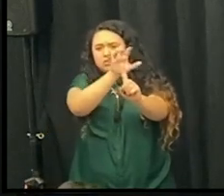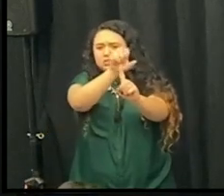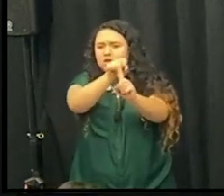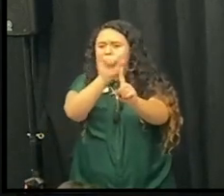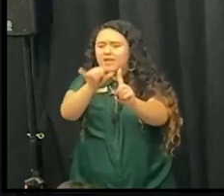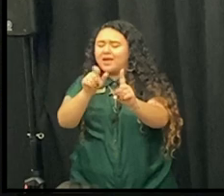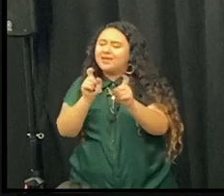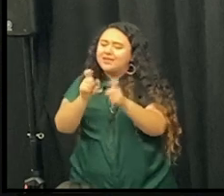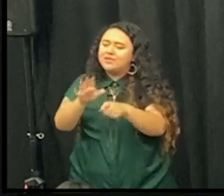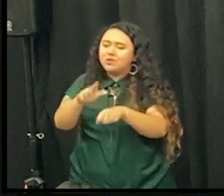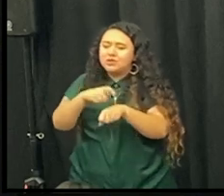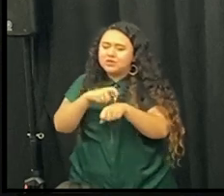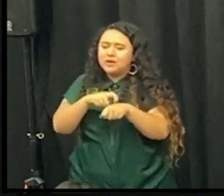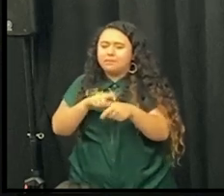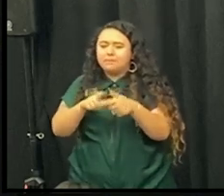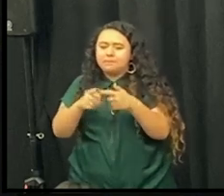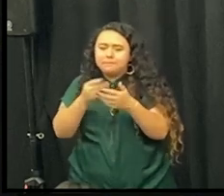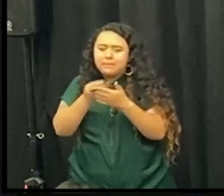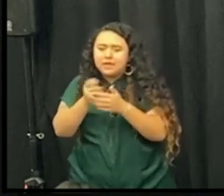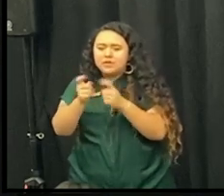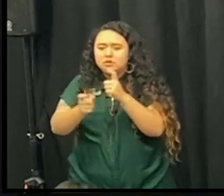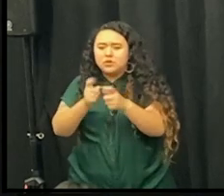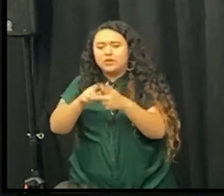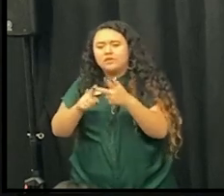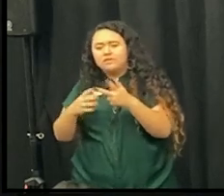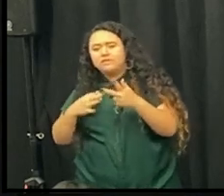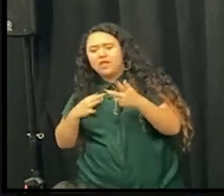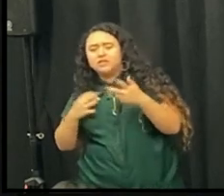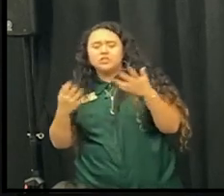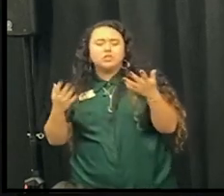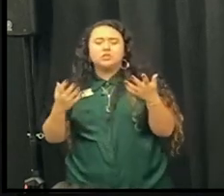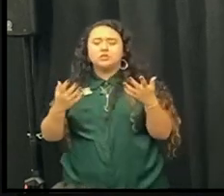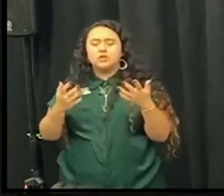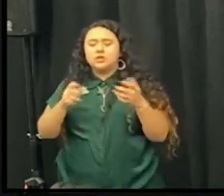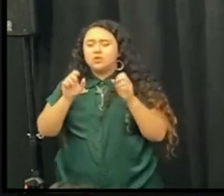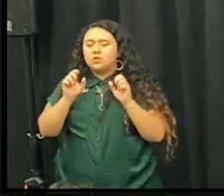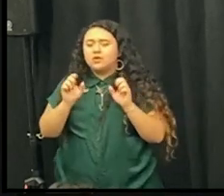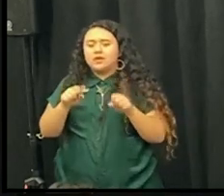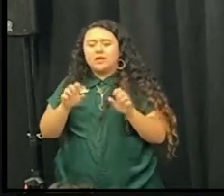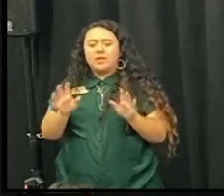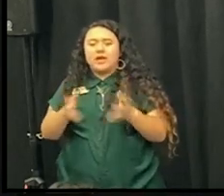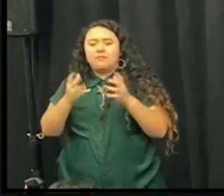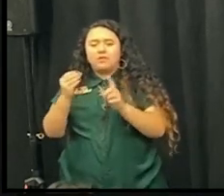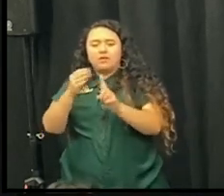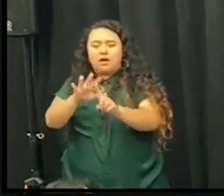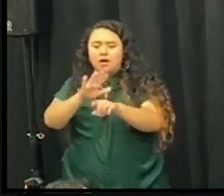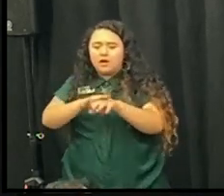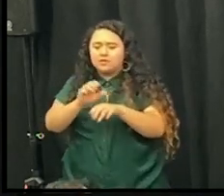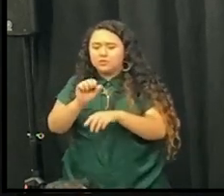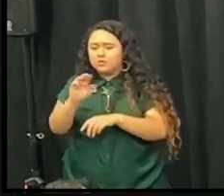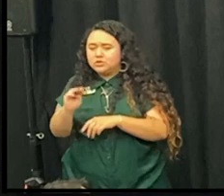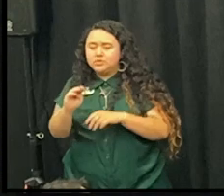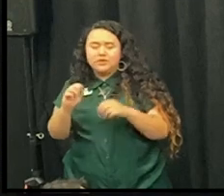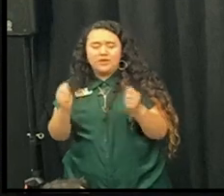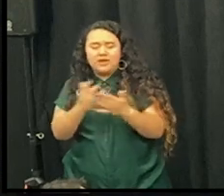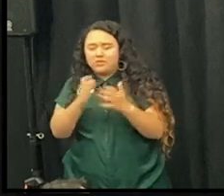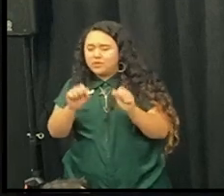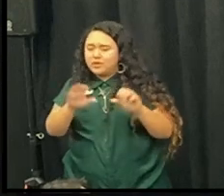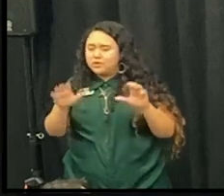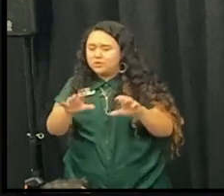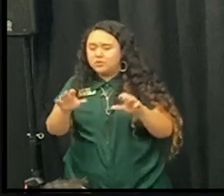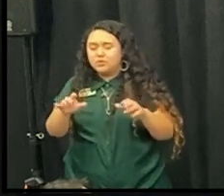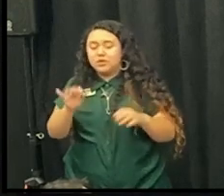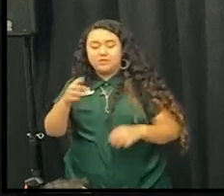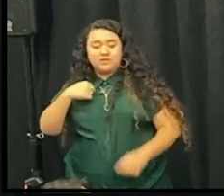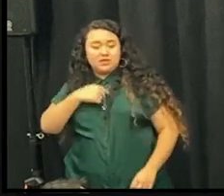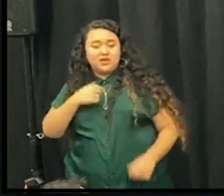them your time, you can give them your money, you can give them your volunteerism, you can amplify them on social media, all of the things that you can do. If it's